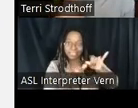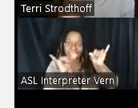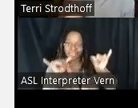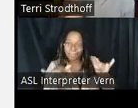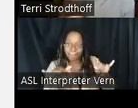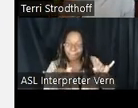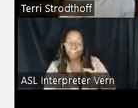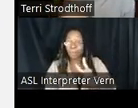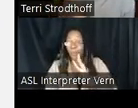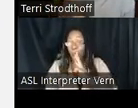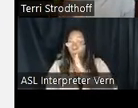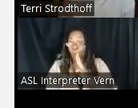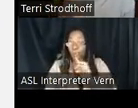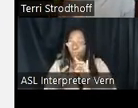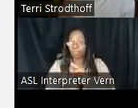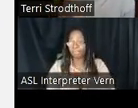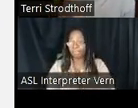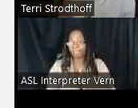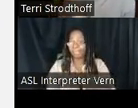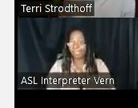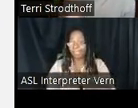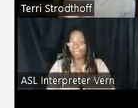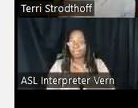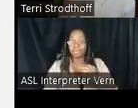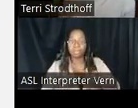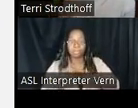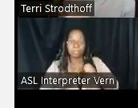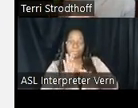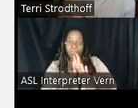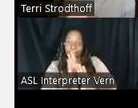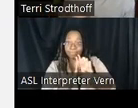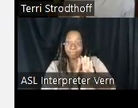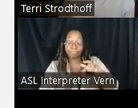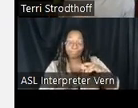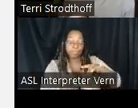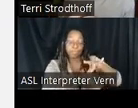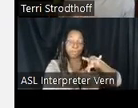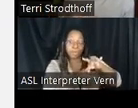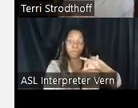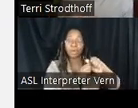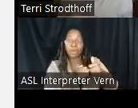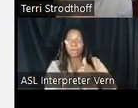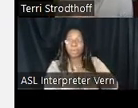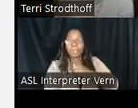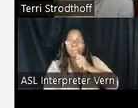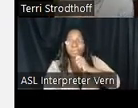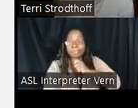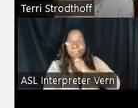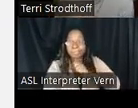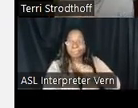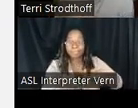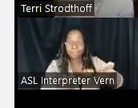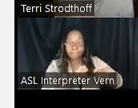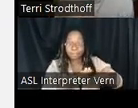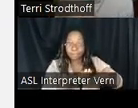on our feelings, our emotional development. The lens of earth is focused on our coping mechanisms, our behavior.